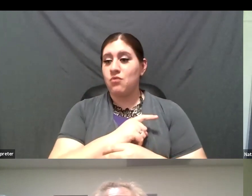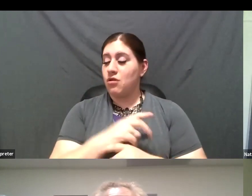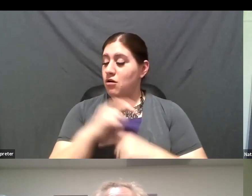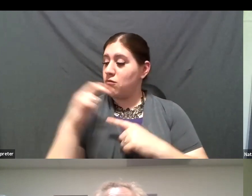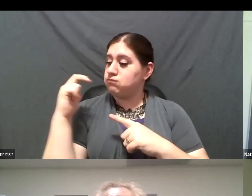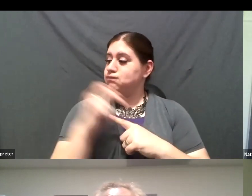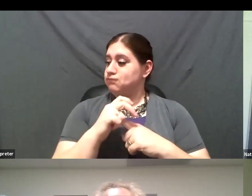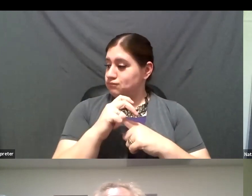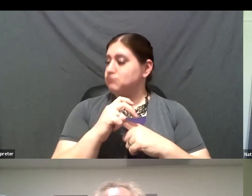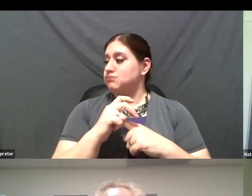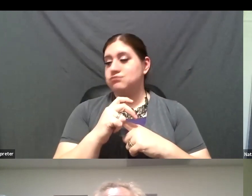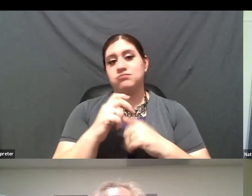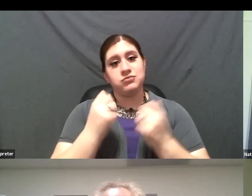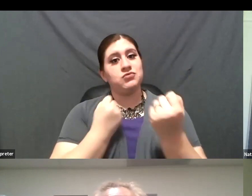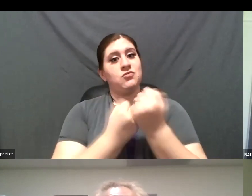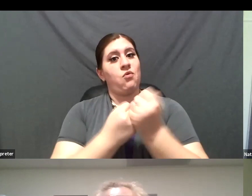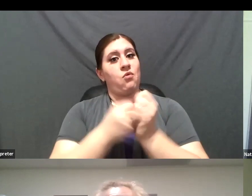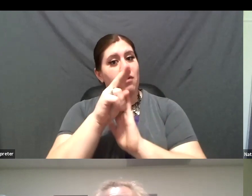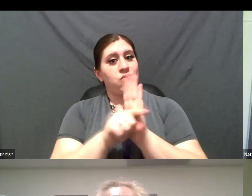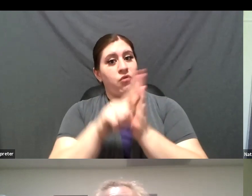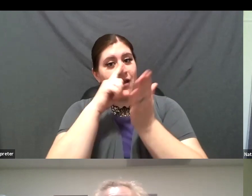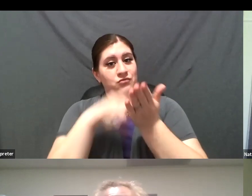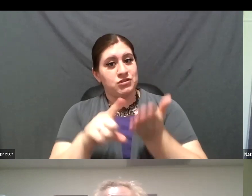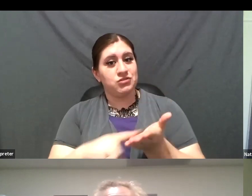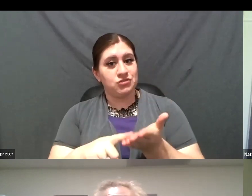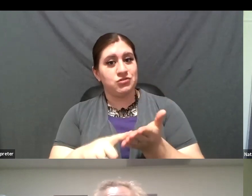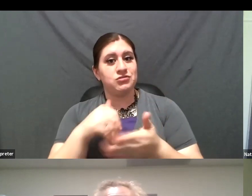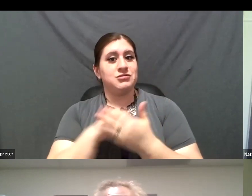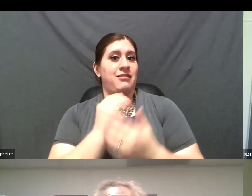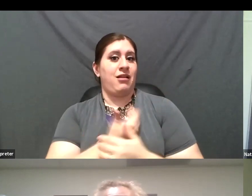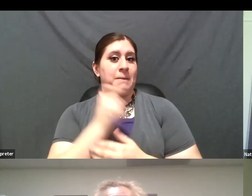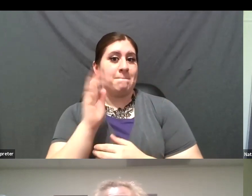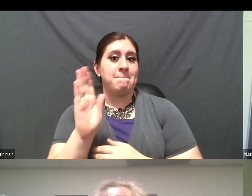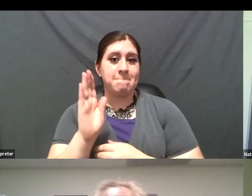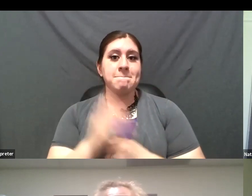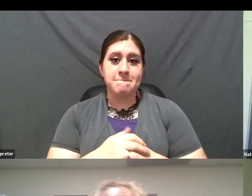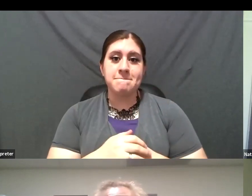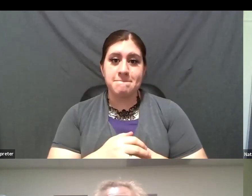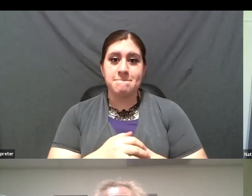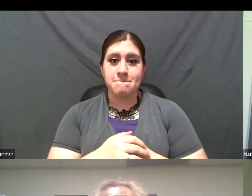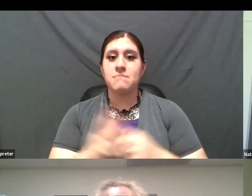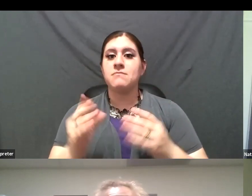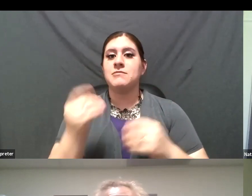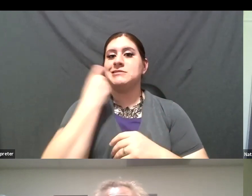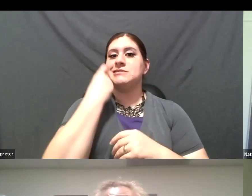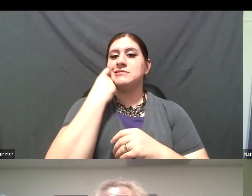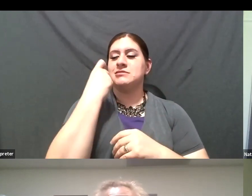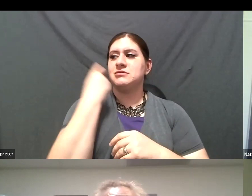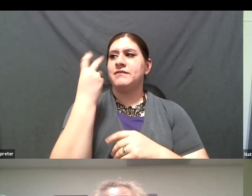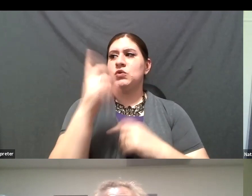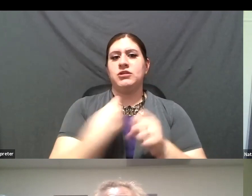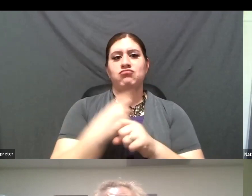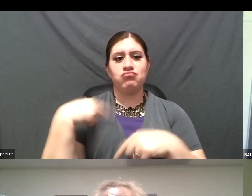at, supporting undergraduate research in our laboratories. More recently, over the last few years, we've